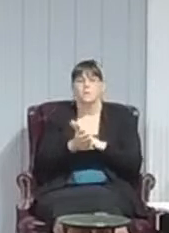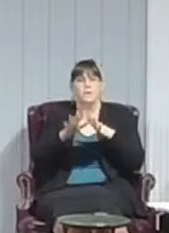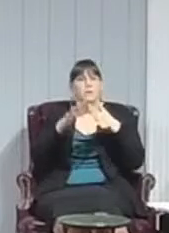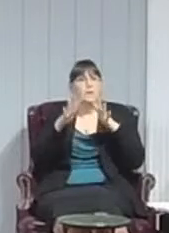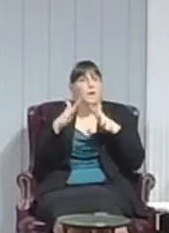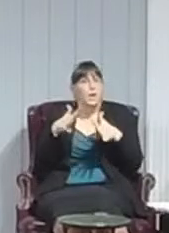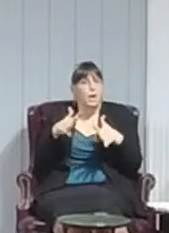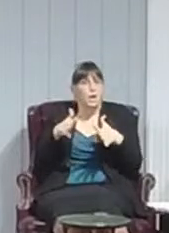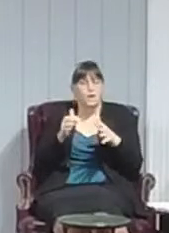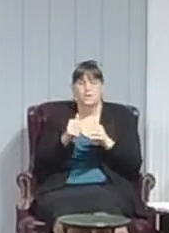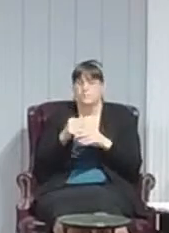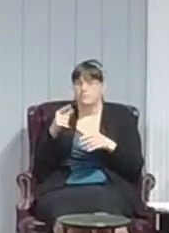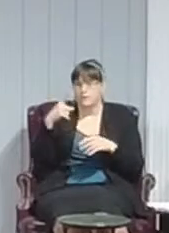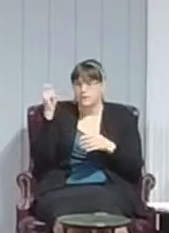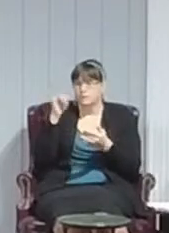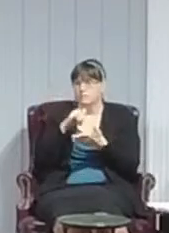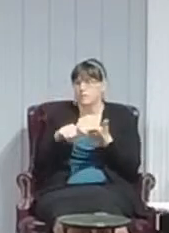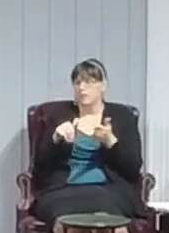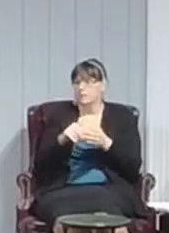about that.